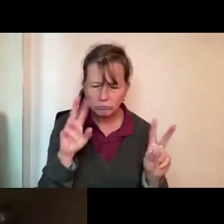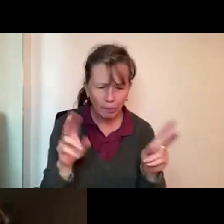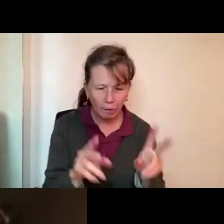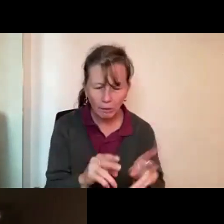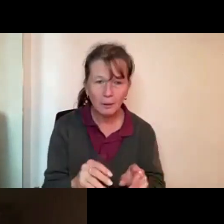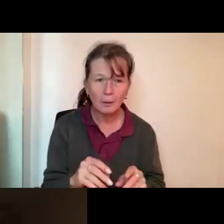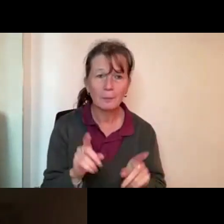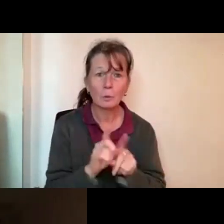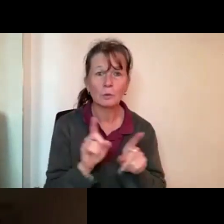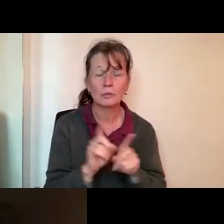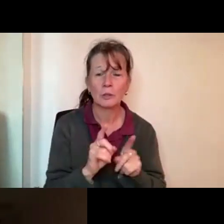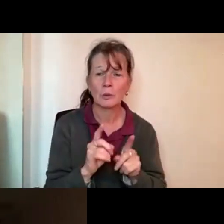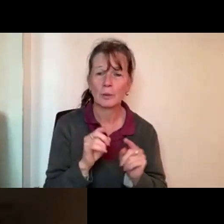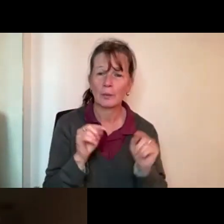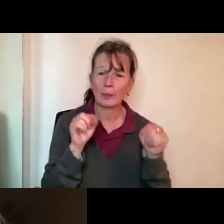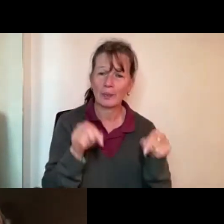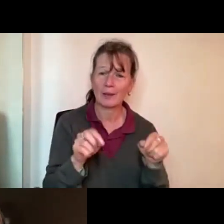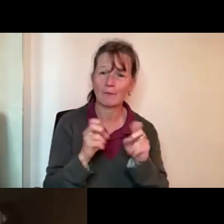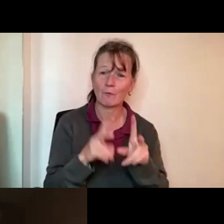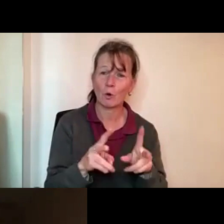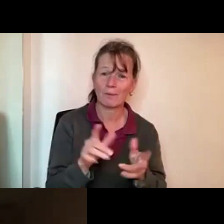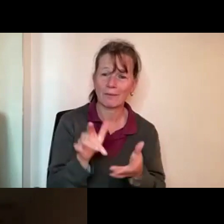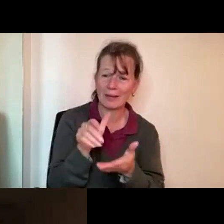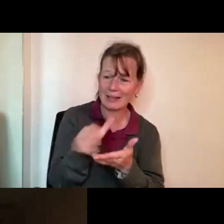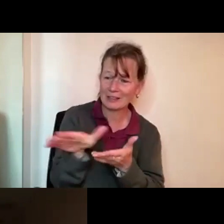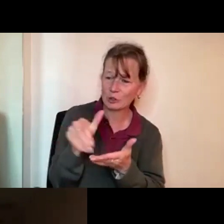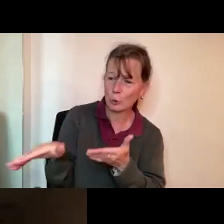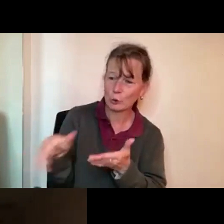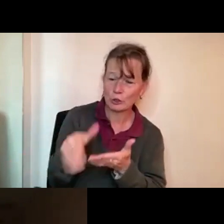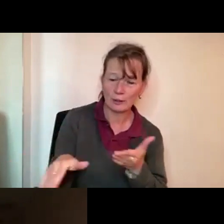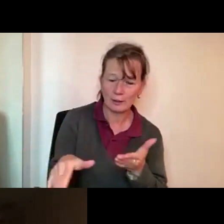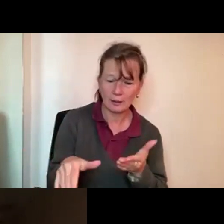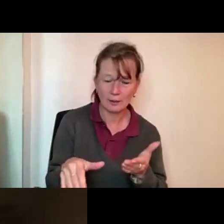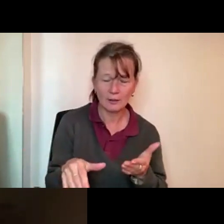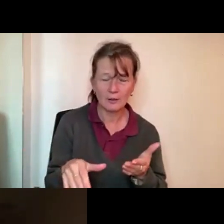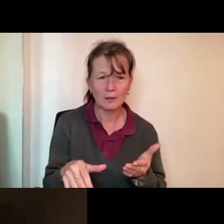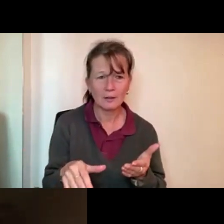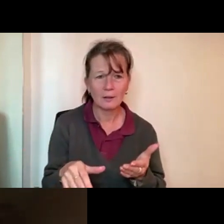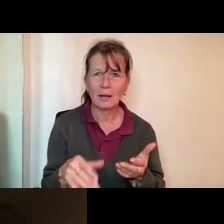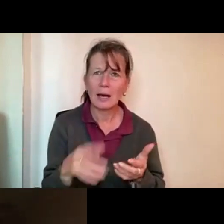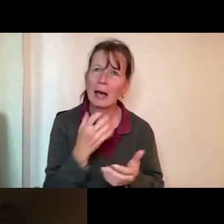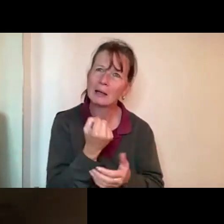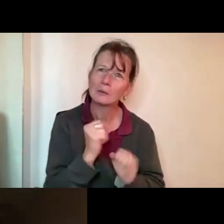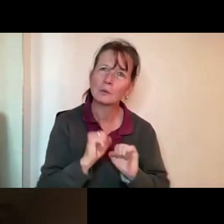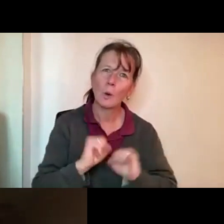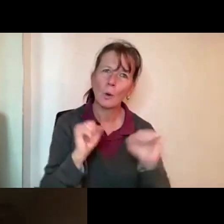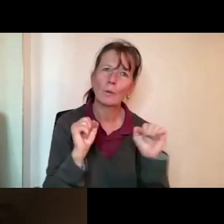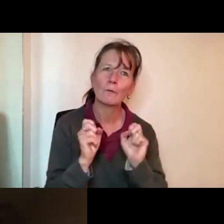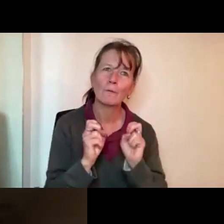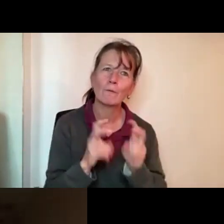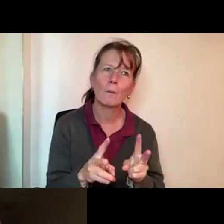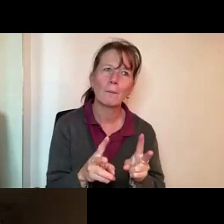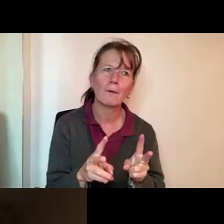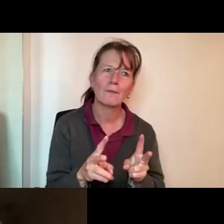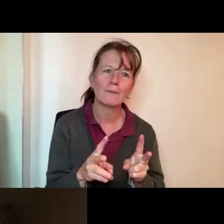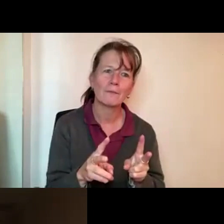is also its own form of exclusion, right? It's its own form of